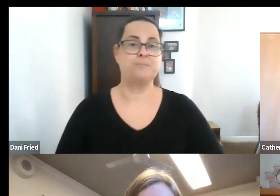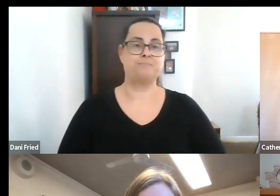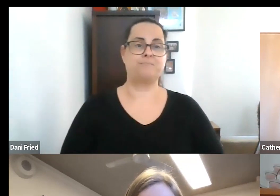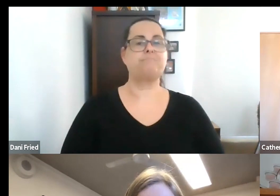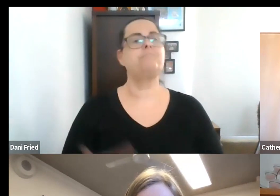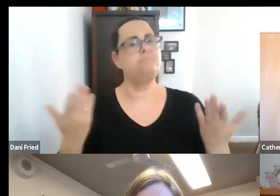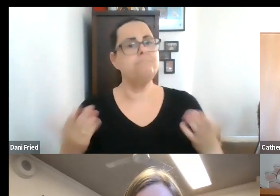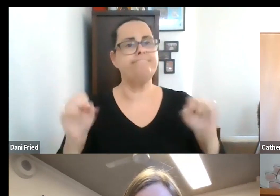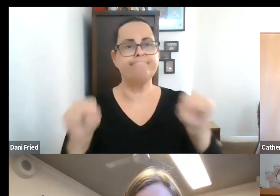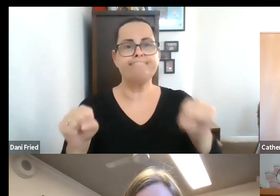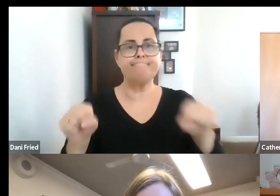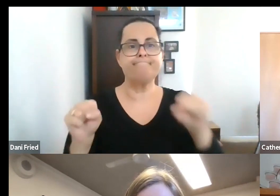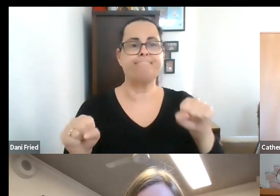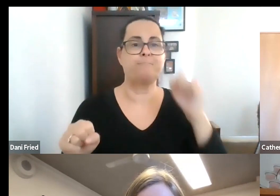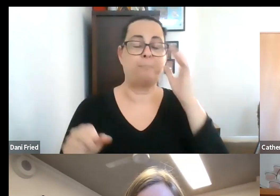Well, definitely